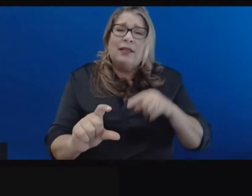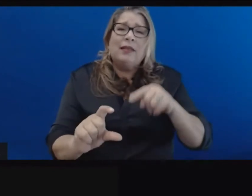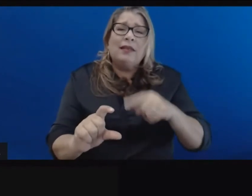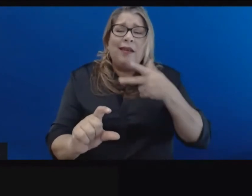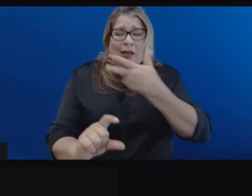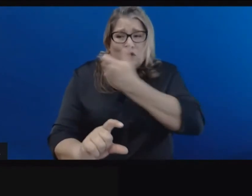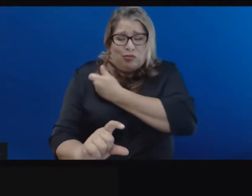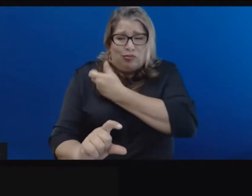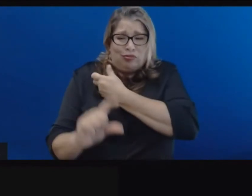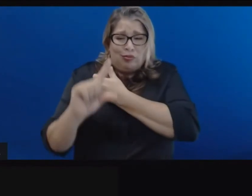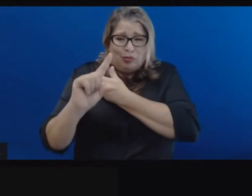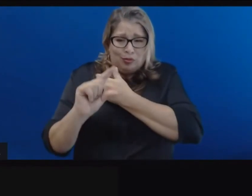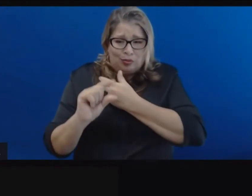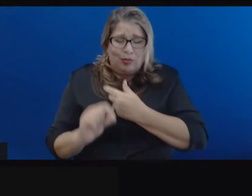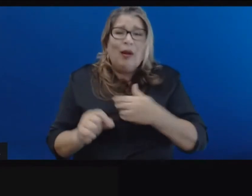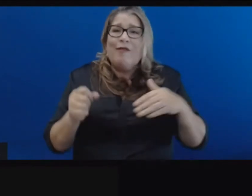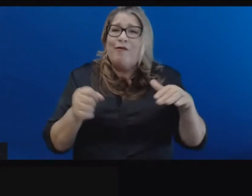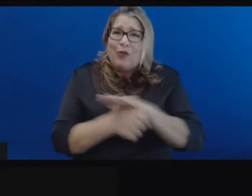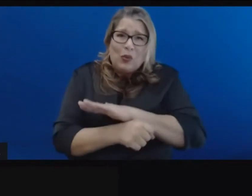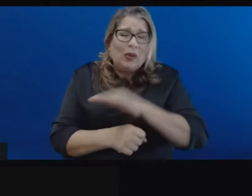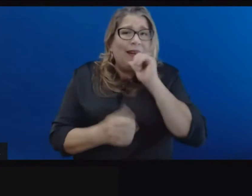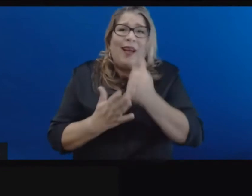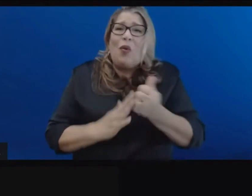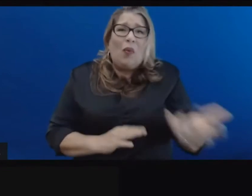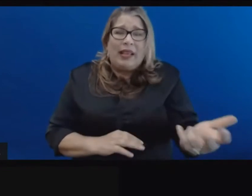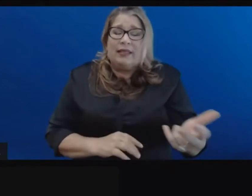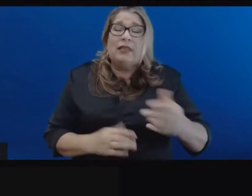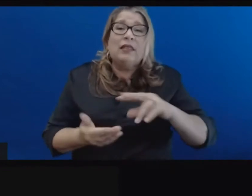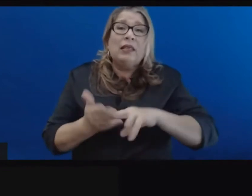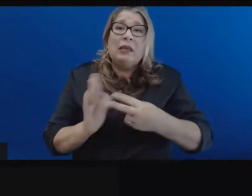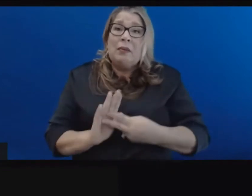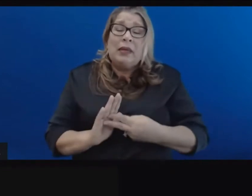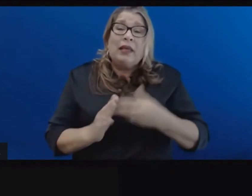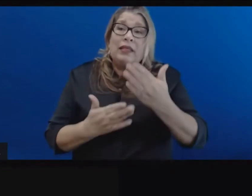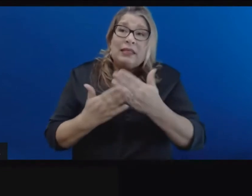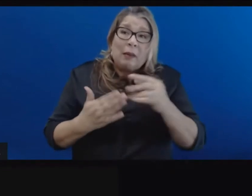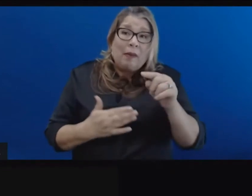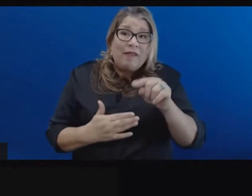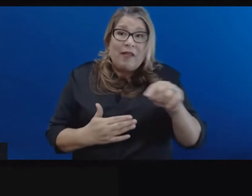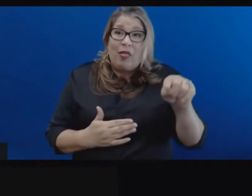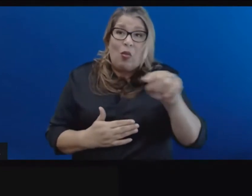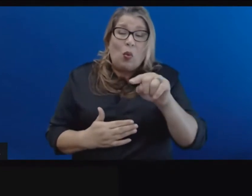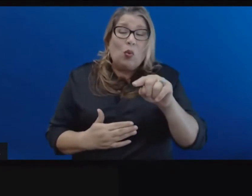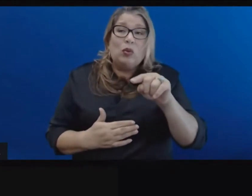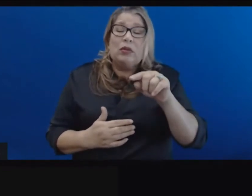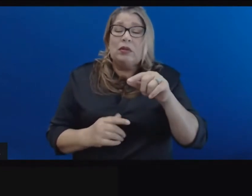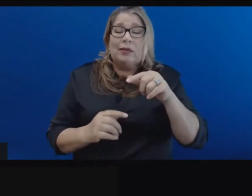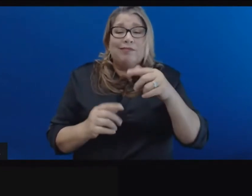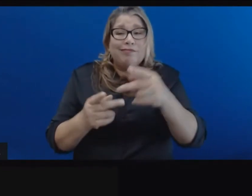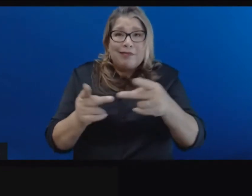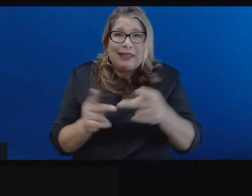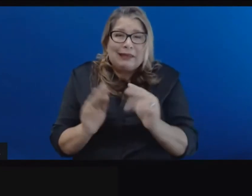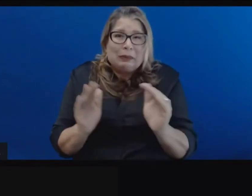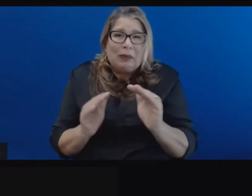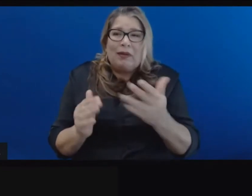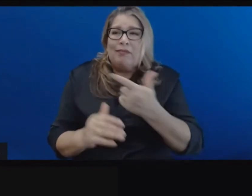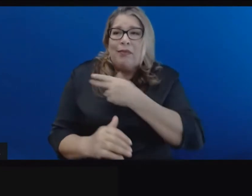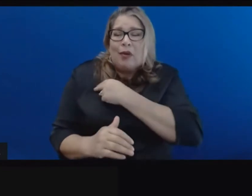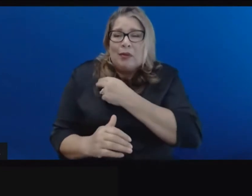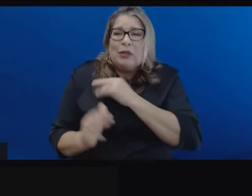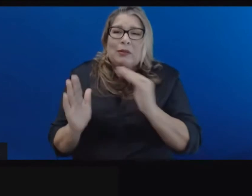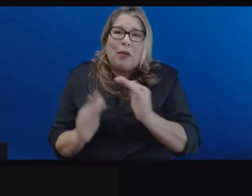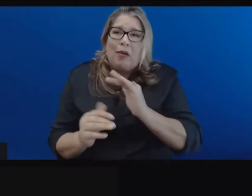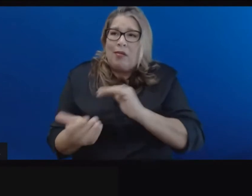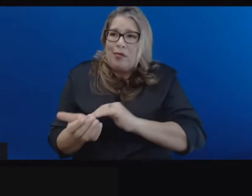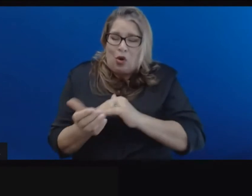getting doses to individuals. Maybe it means that those entities reach a little farther out than they normally do to try to get the most